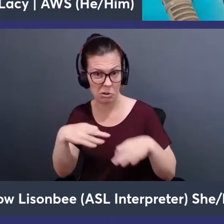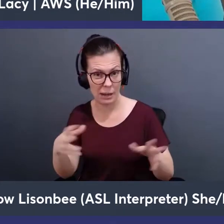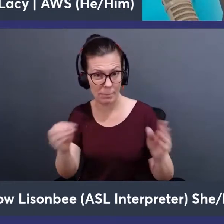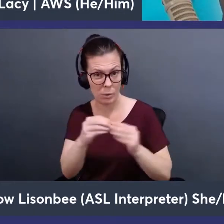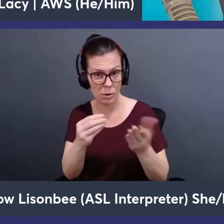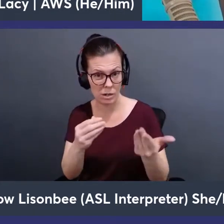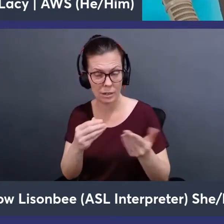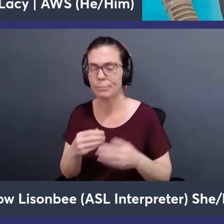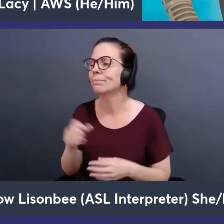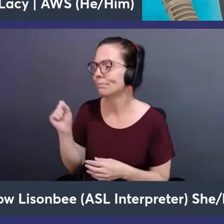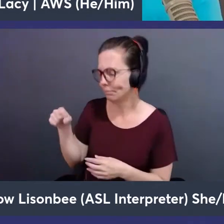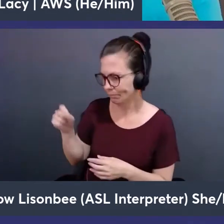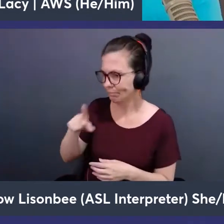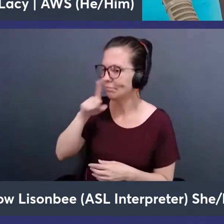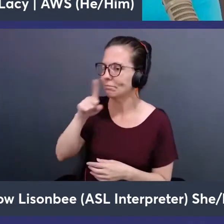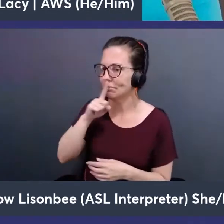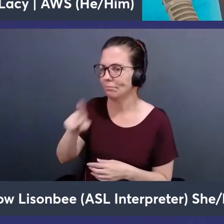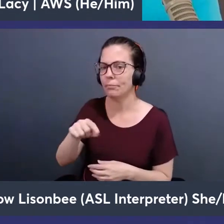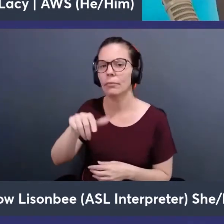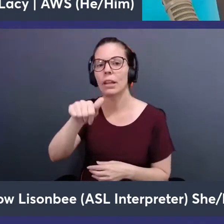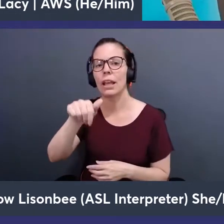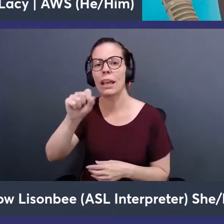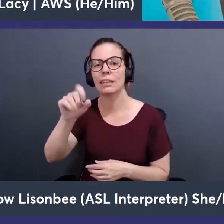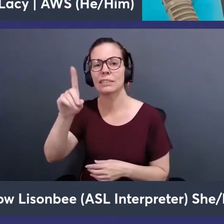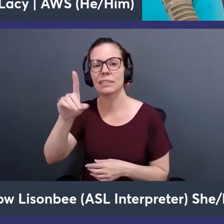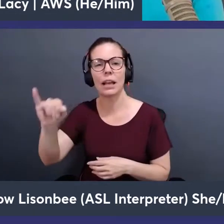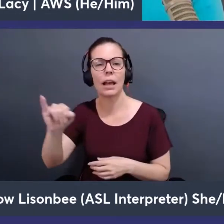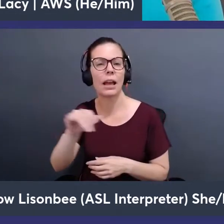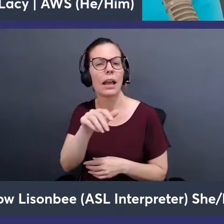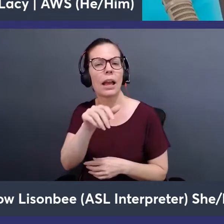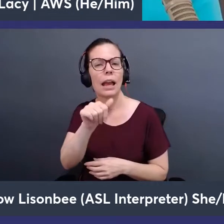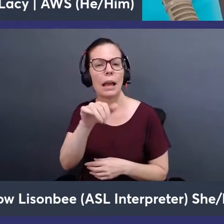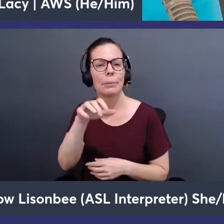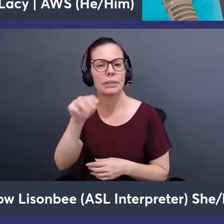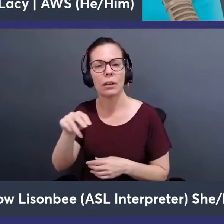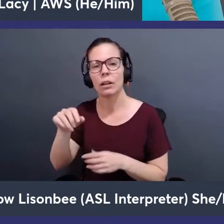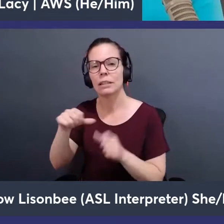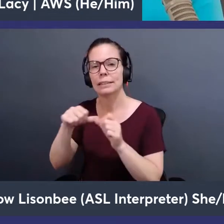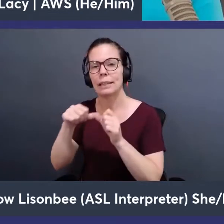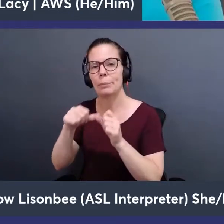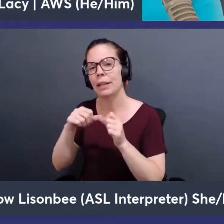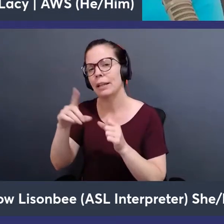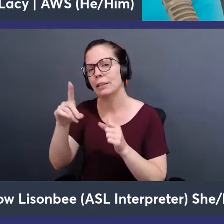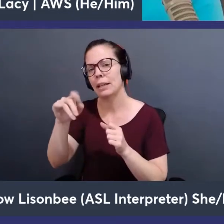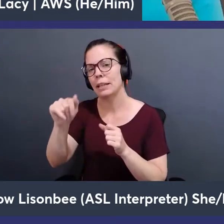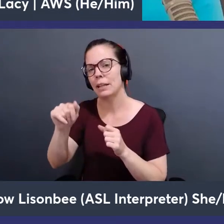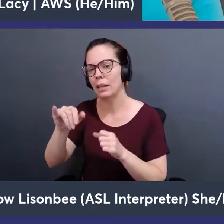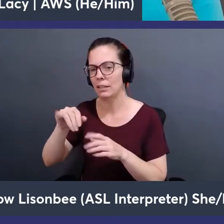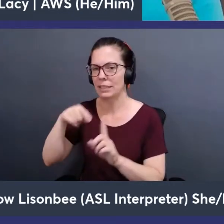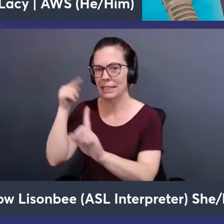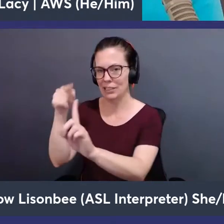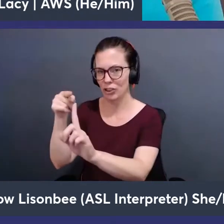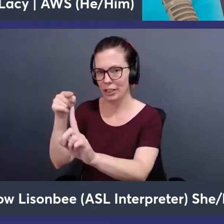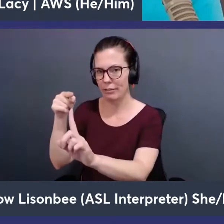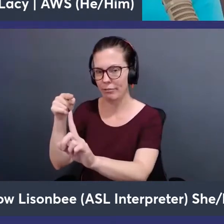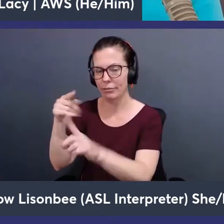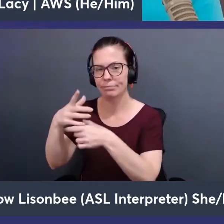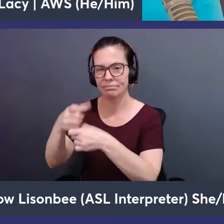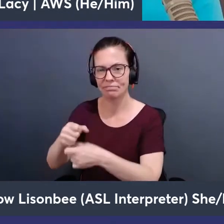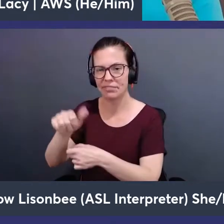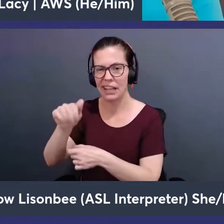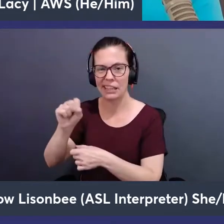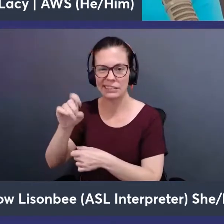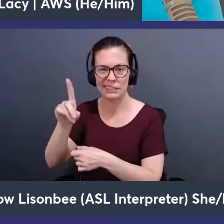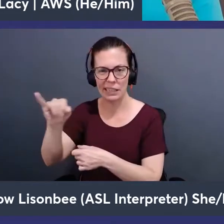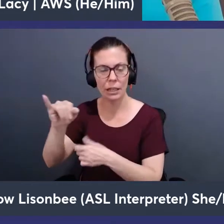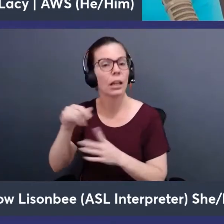Absolutely. So ASDI, Amazon Sustainability Data Initiative, is specifically focusing on